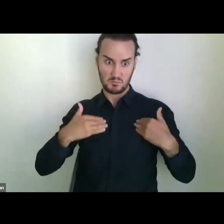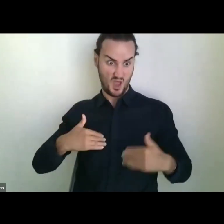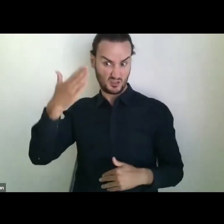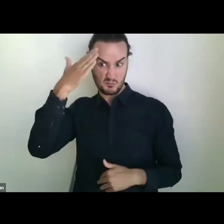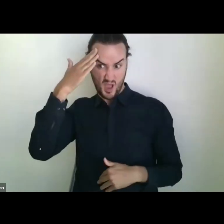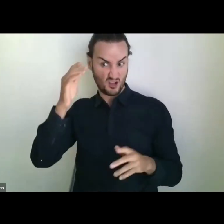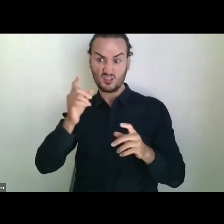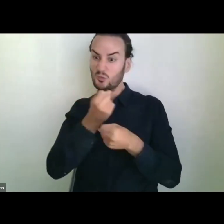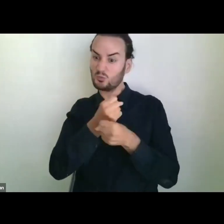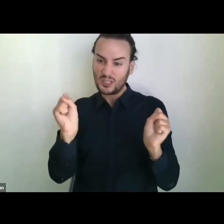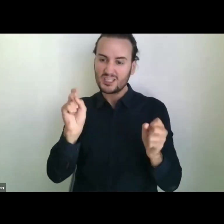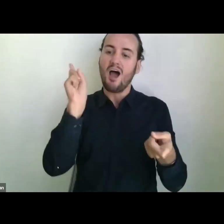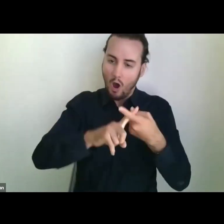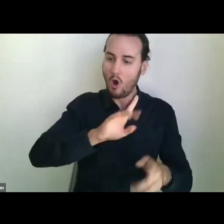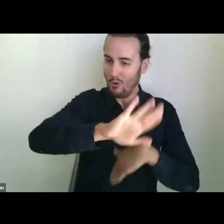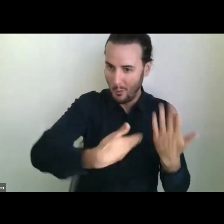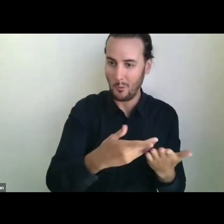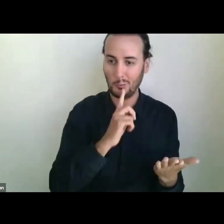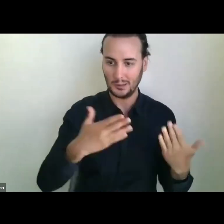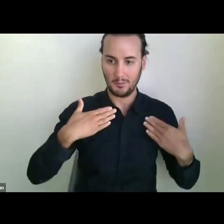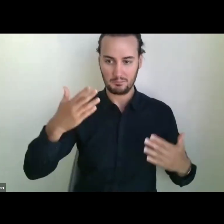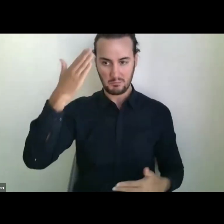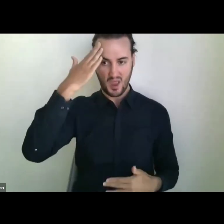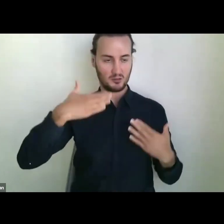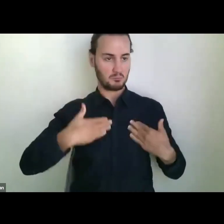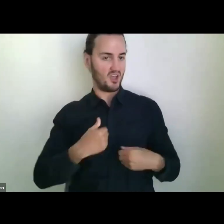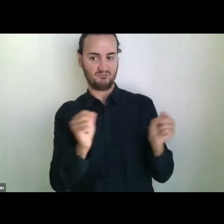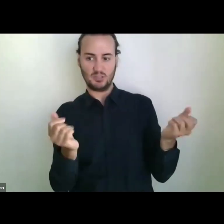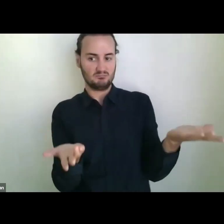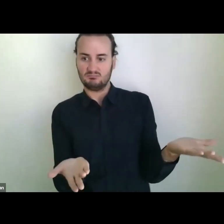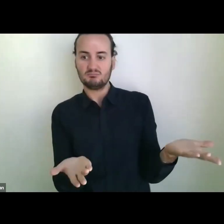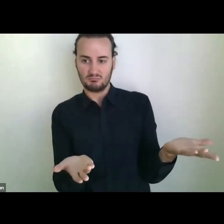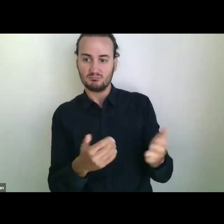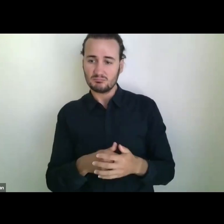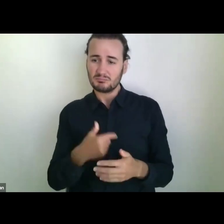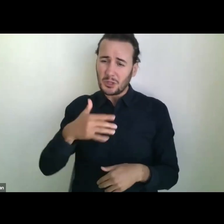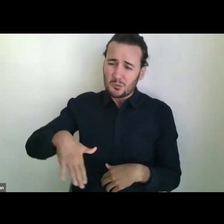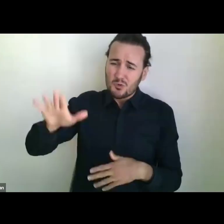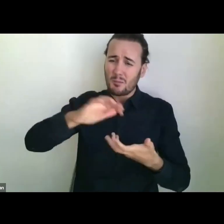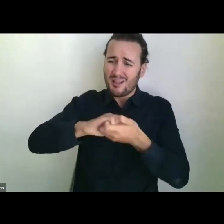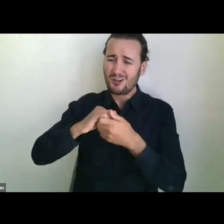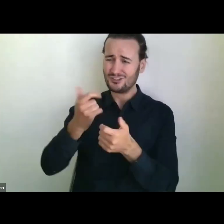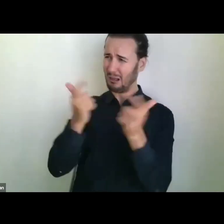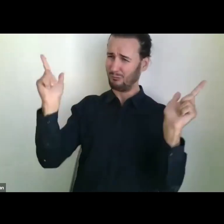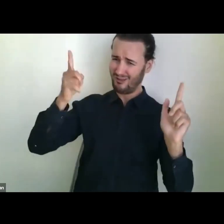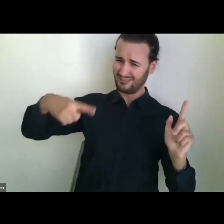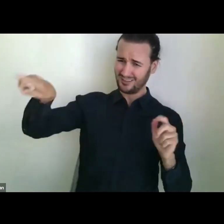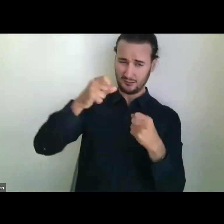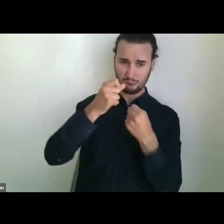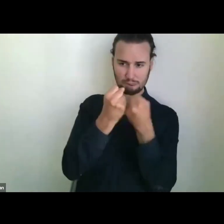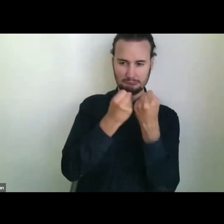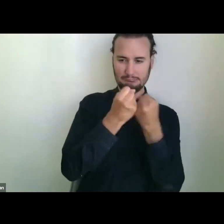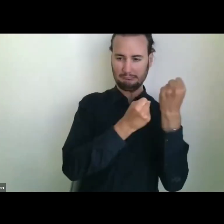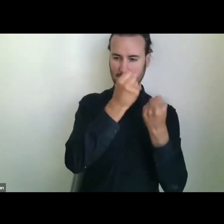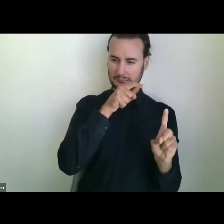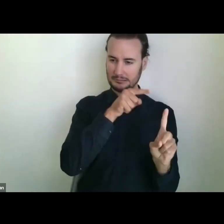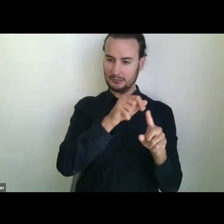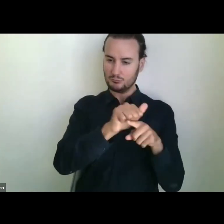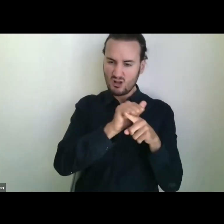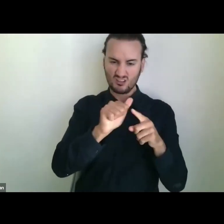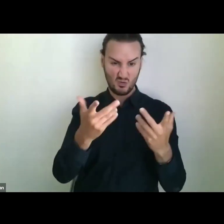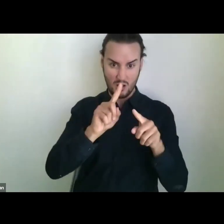up living collective liberation and solidarity, practicing interdependence to an incomprehensible degree.